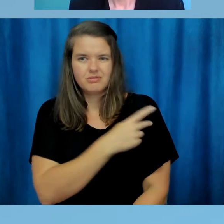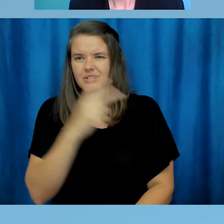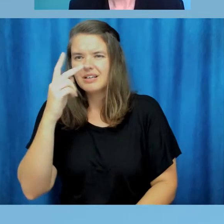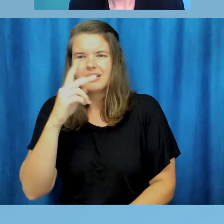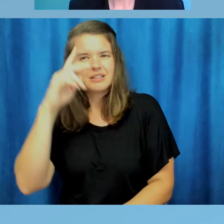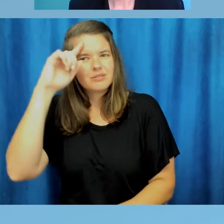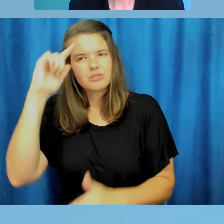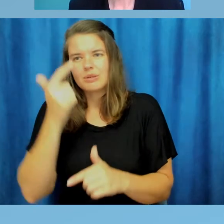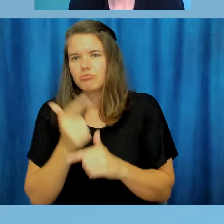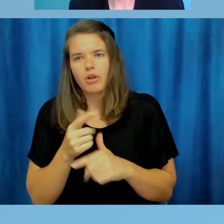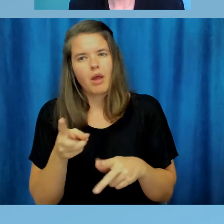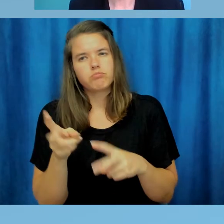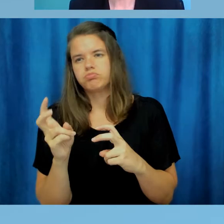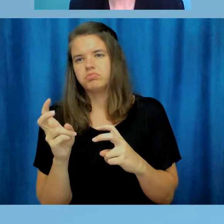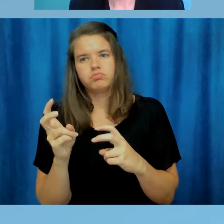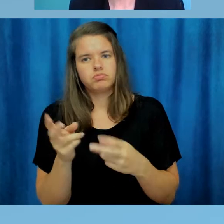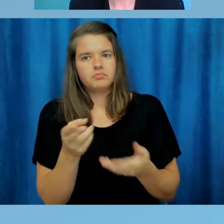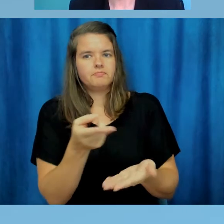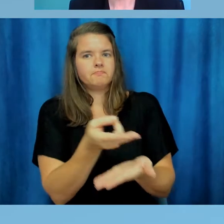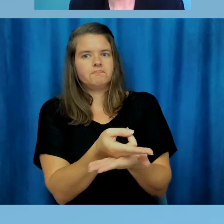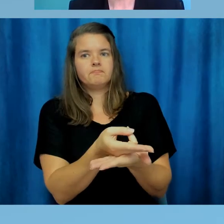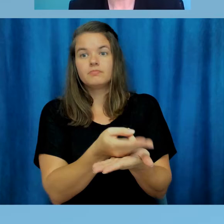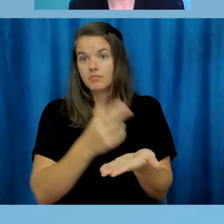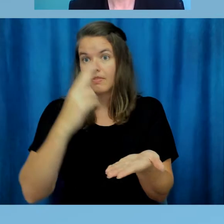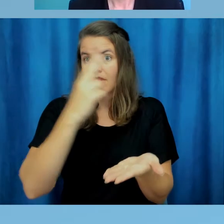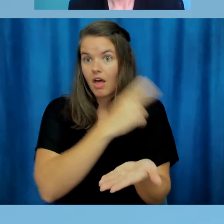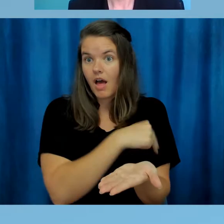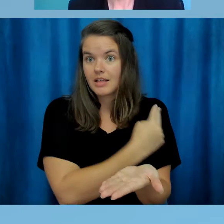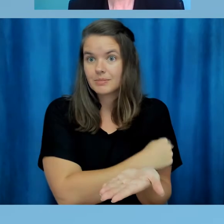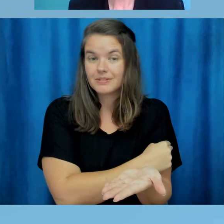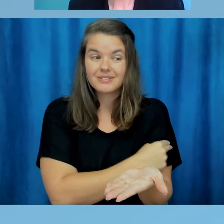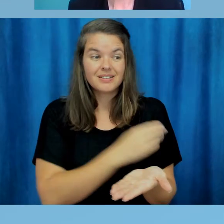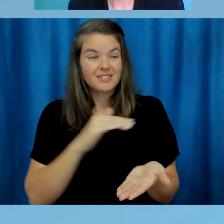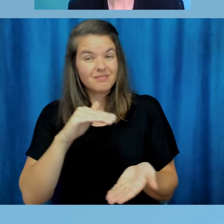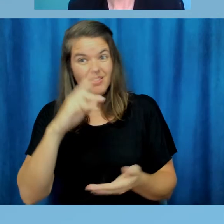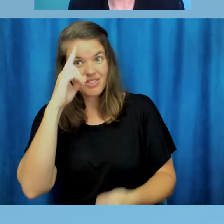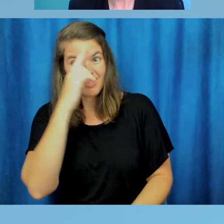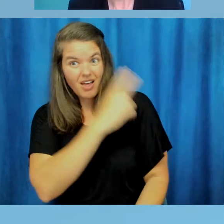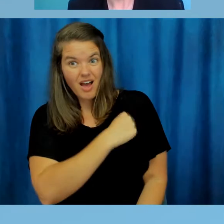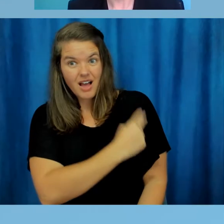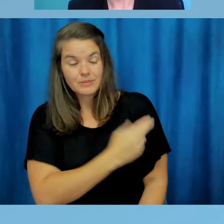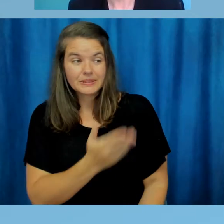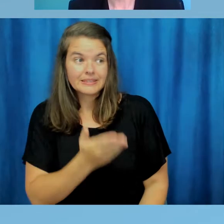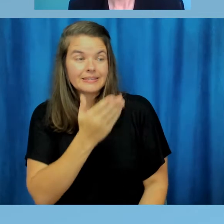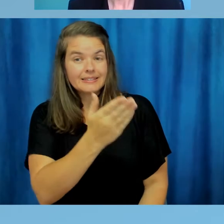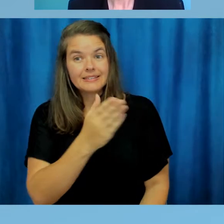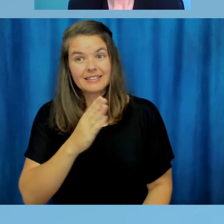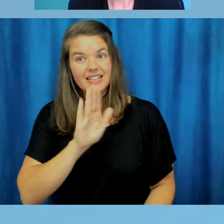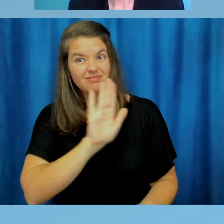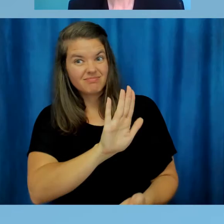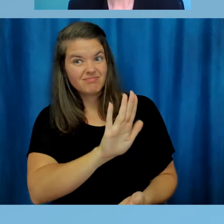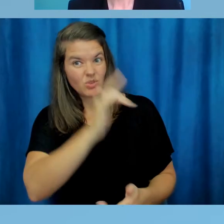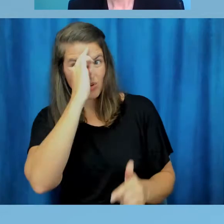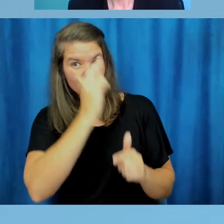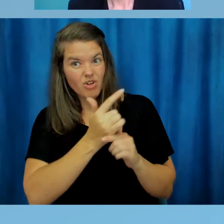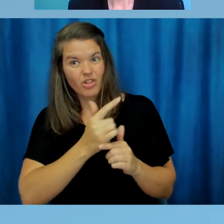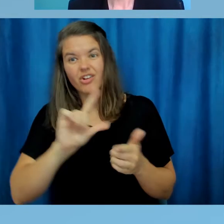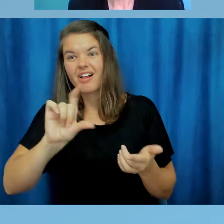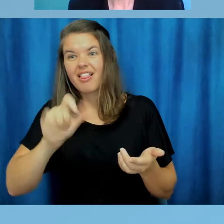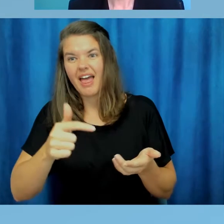incapacitated. And the hospital was proposing removing the leg of the